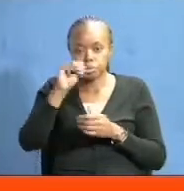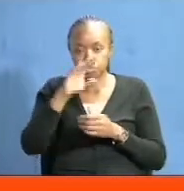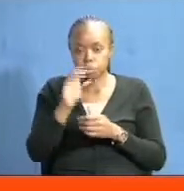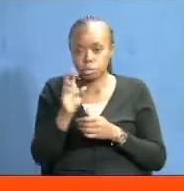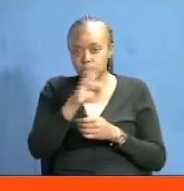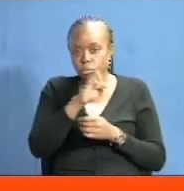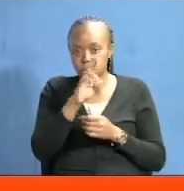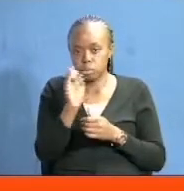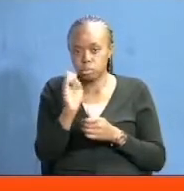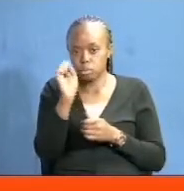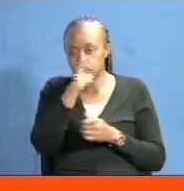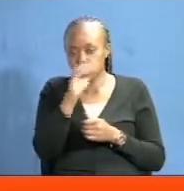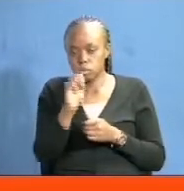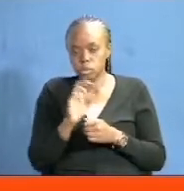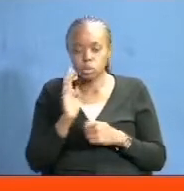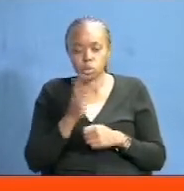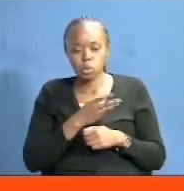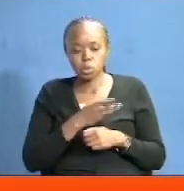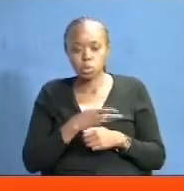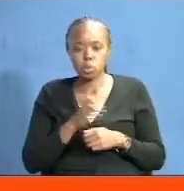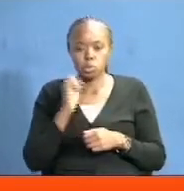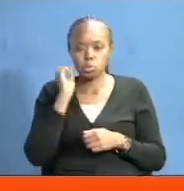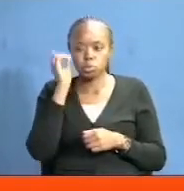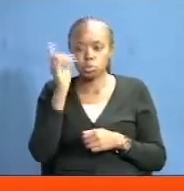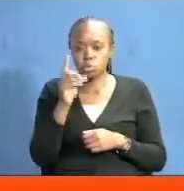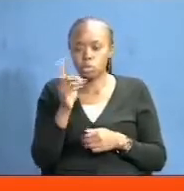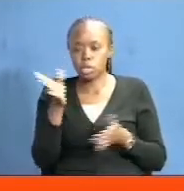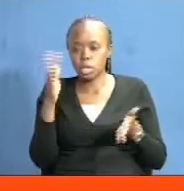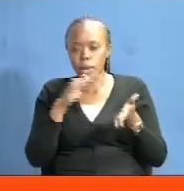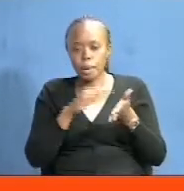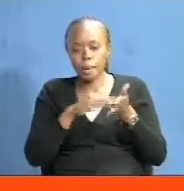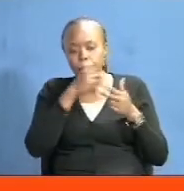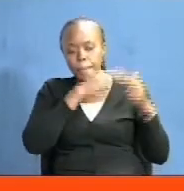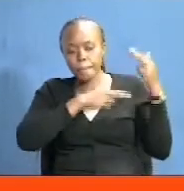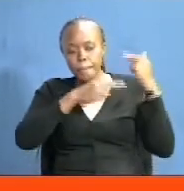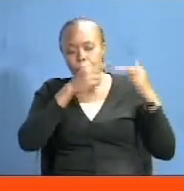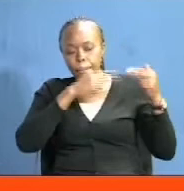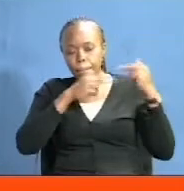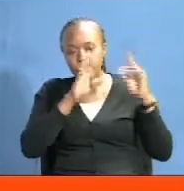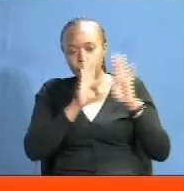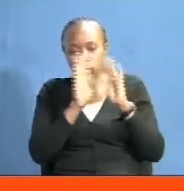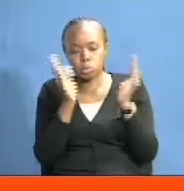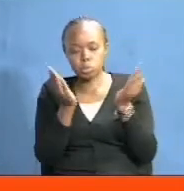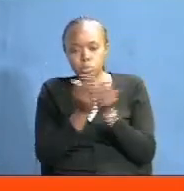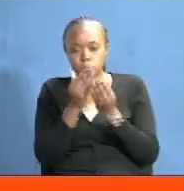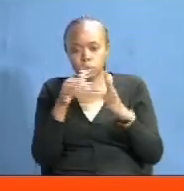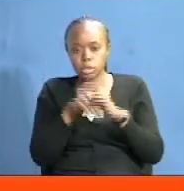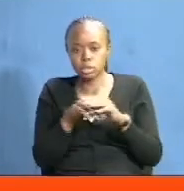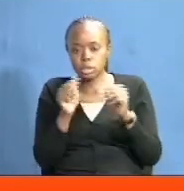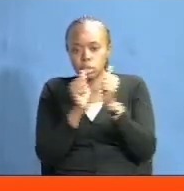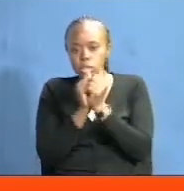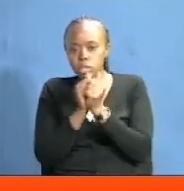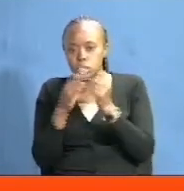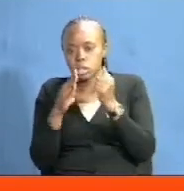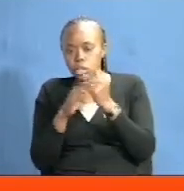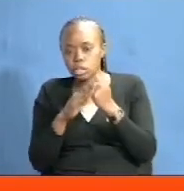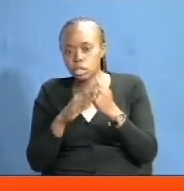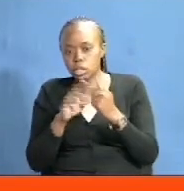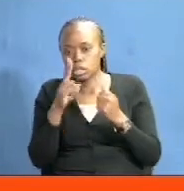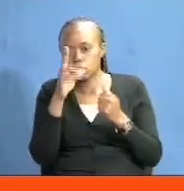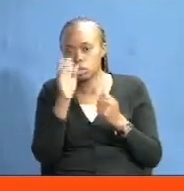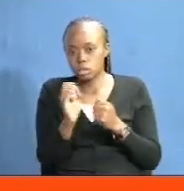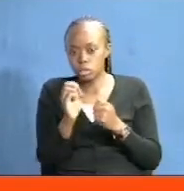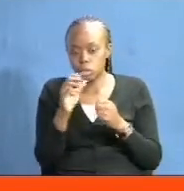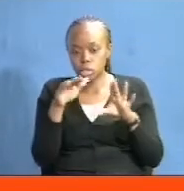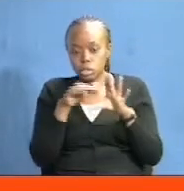this vibrancy, we could go back to the books of history. In the 1970s to the